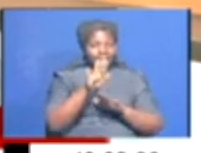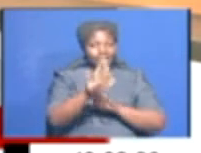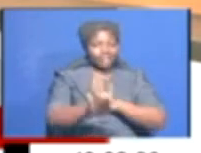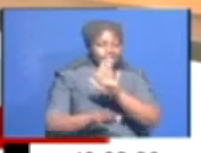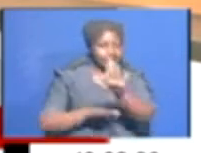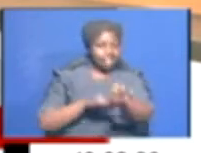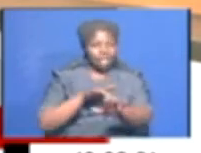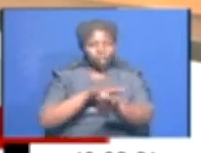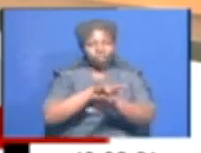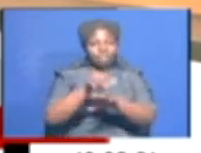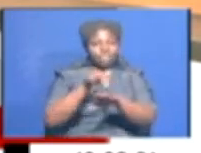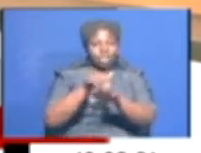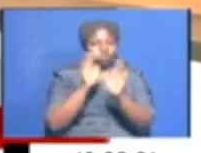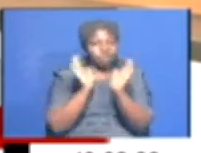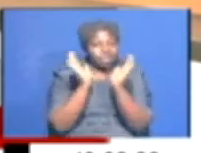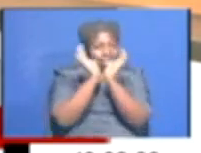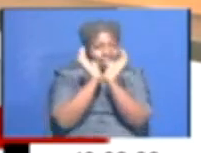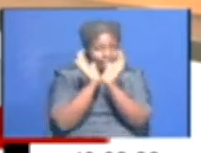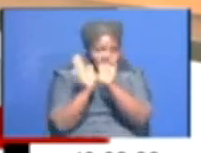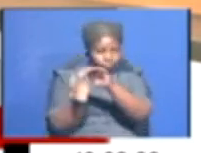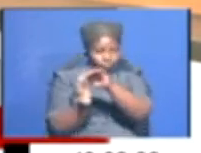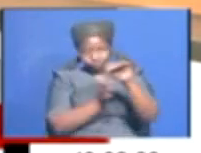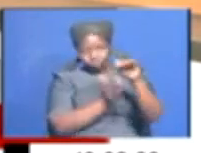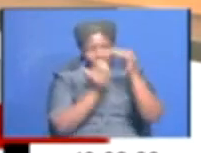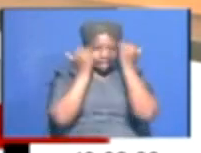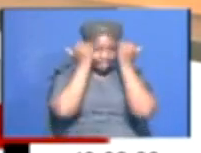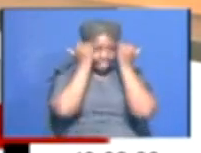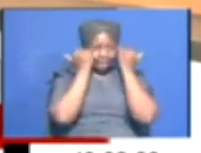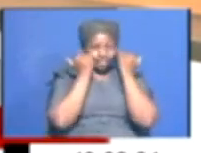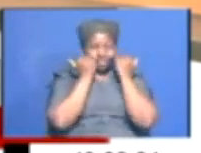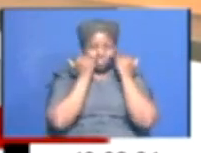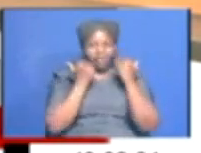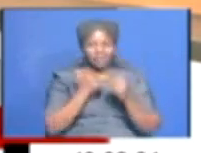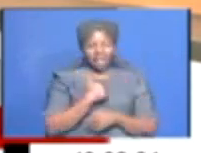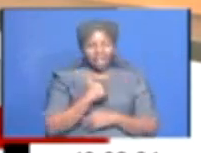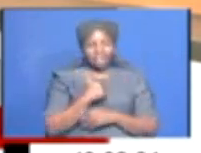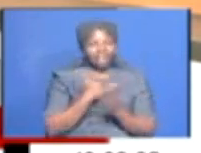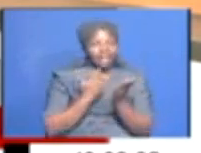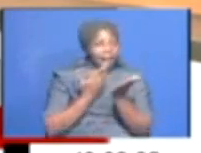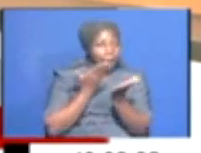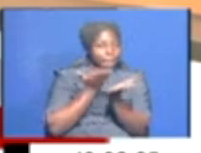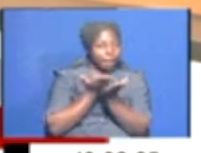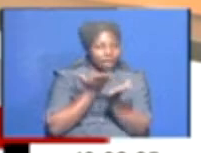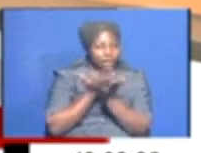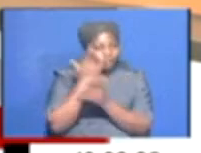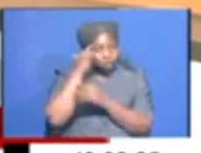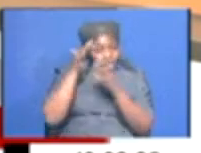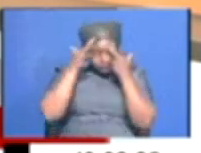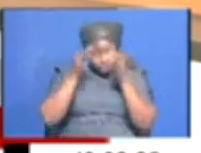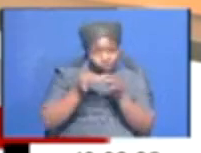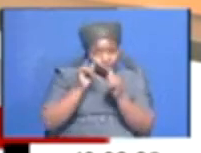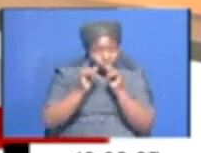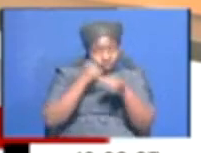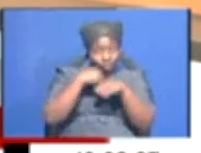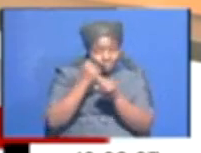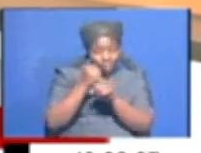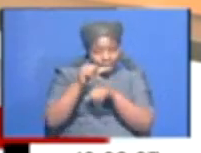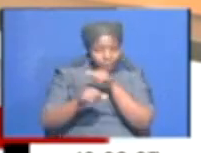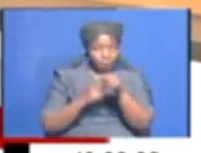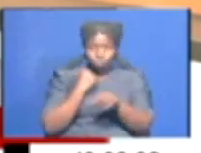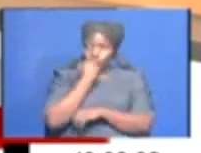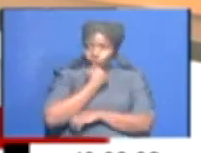And also in the court, we have got this appeal of the decision that was made about Mumia Sugar. There's a court of